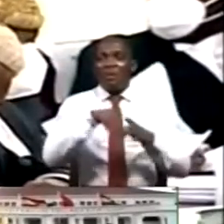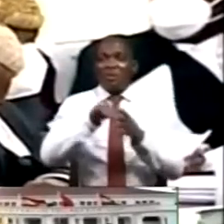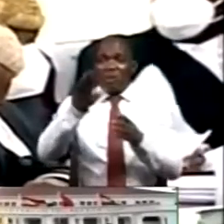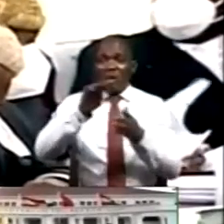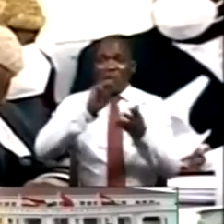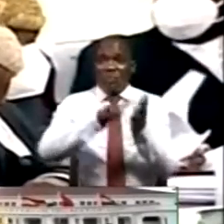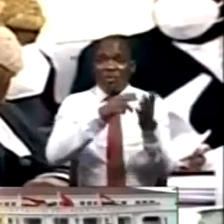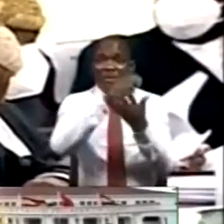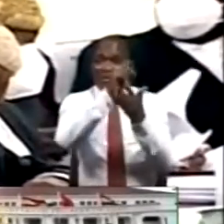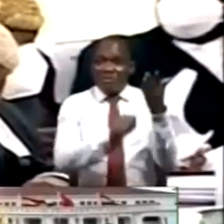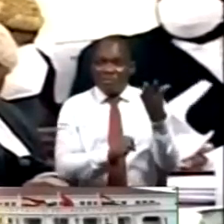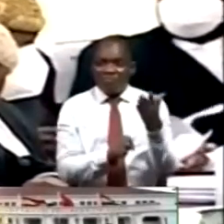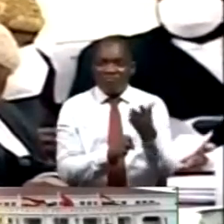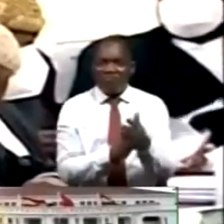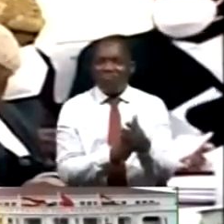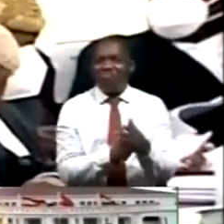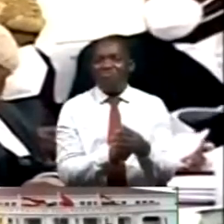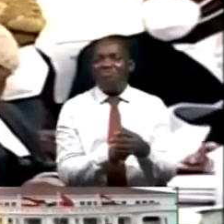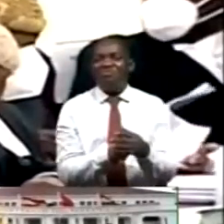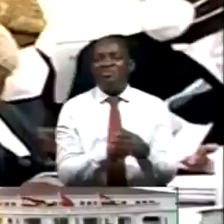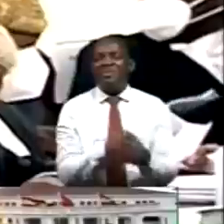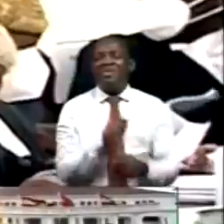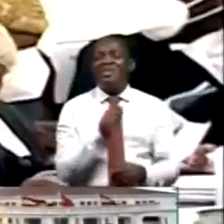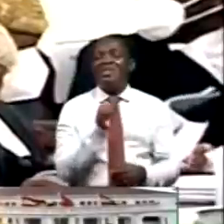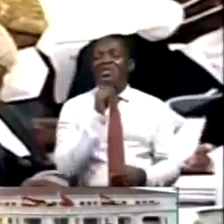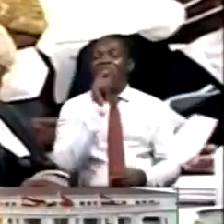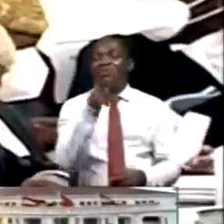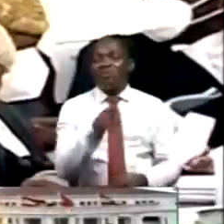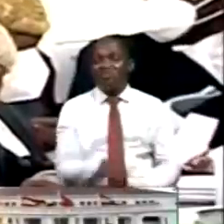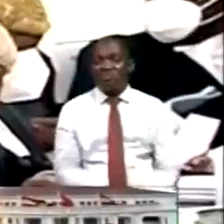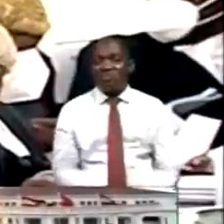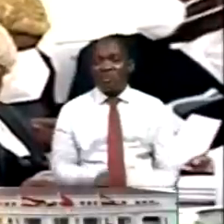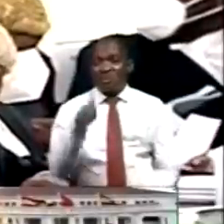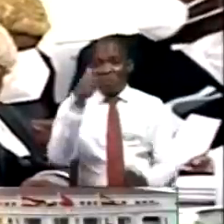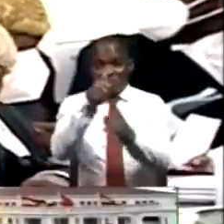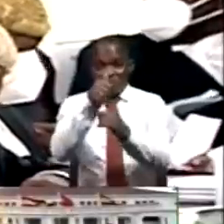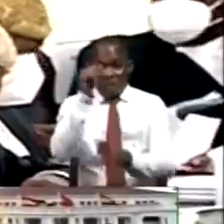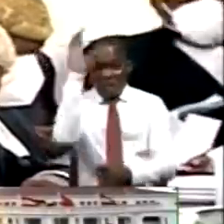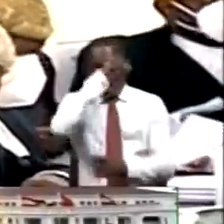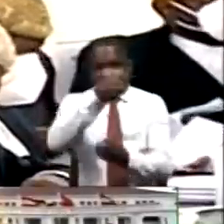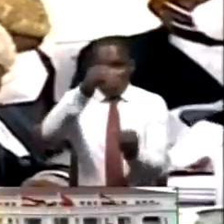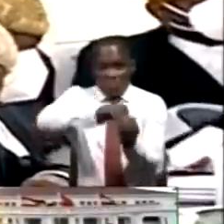statements are afterthoughts. They are afterthoughts.